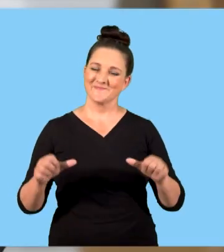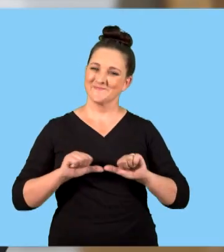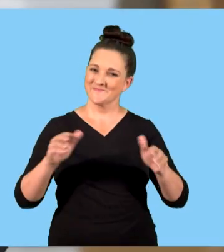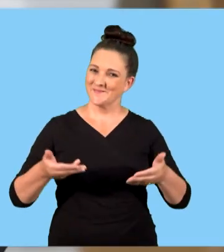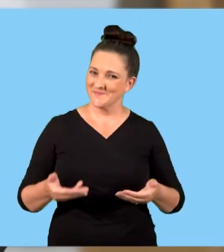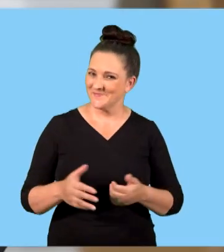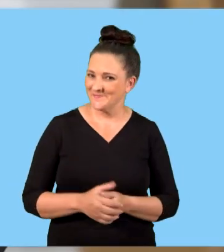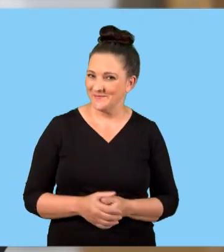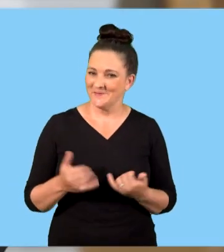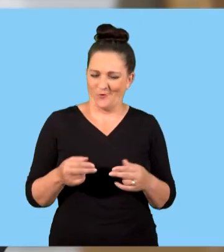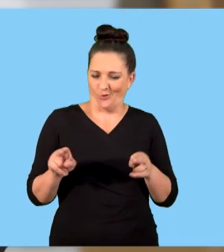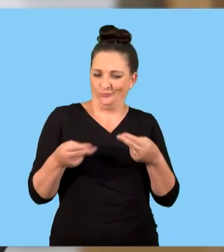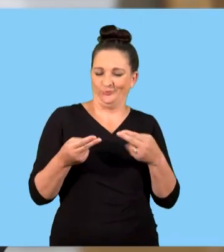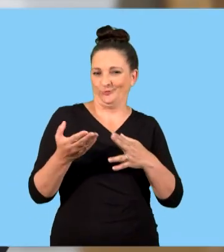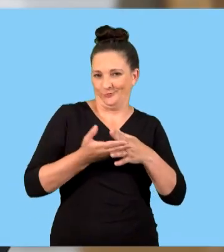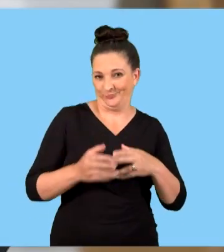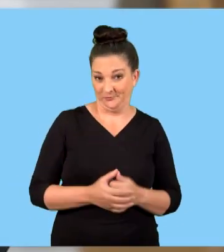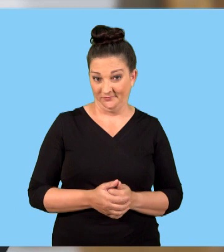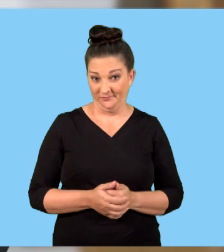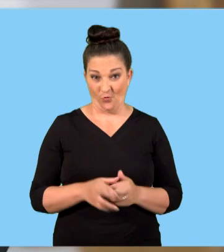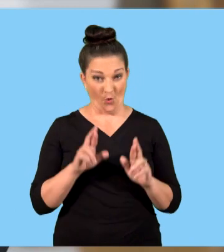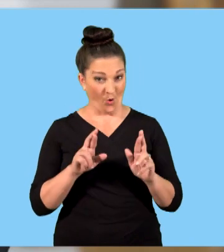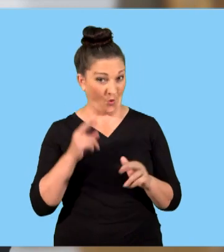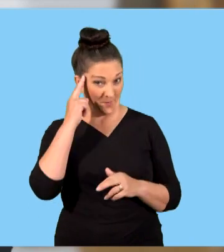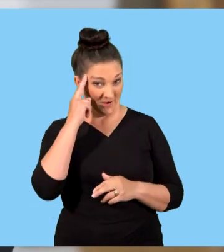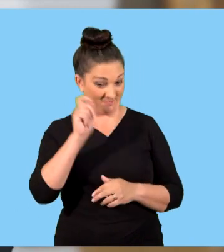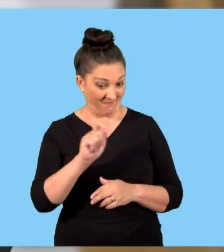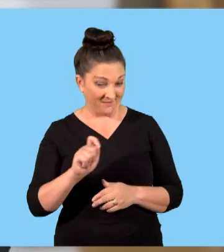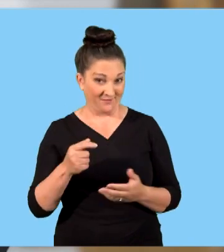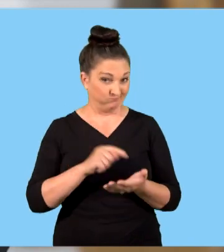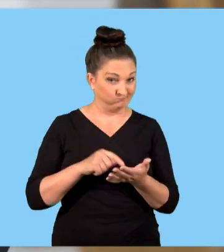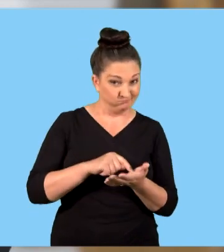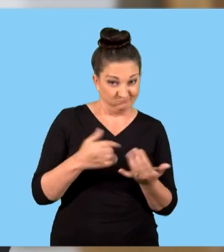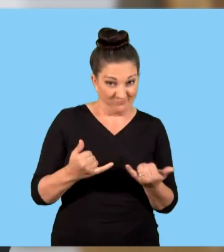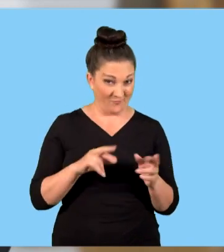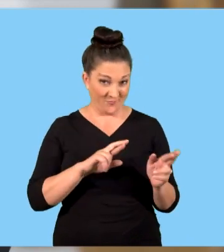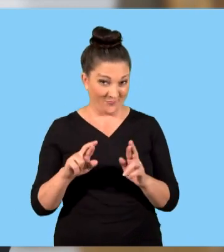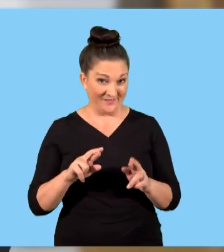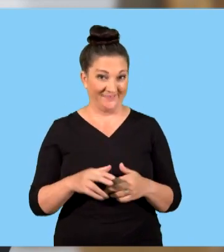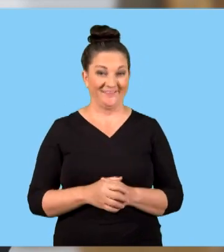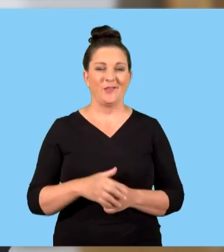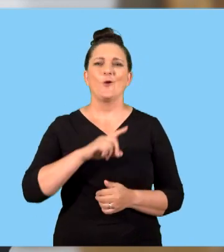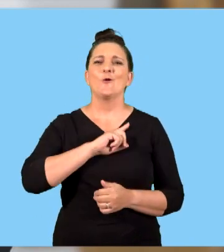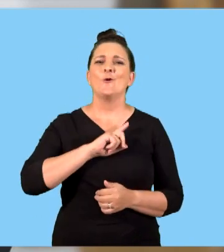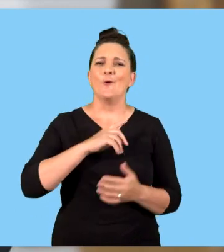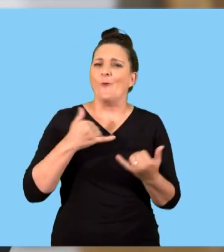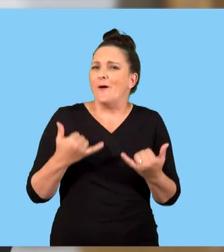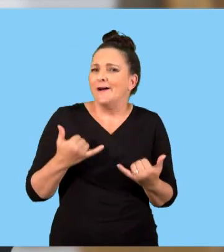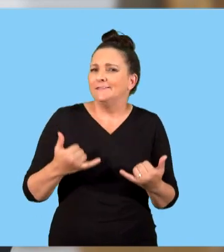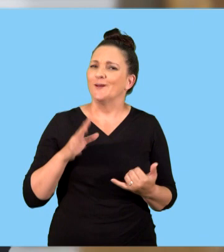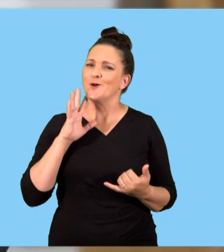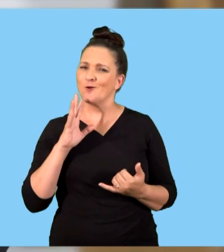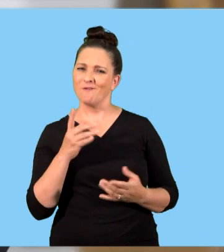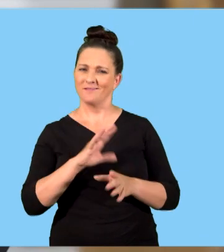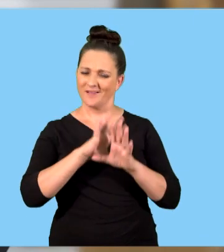All right, guys, welcome back after that short break. Okay, I hope you have your pens, your calculators, books ready, because now we're going to put all whatever I